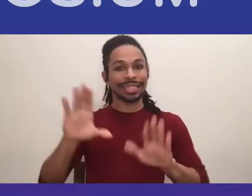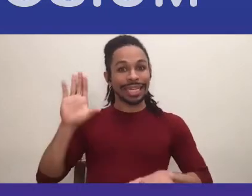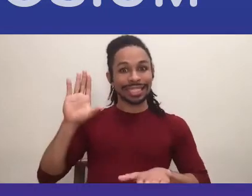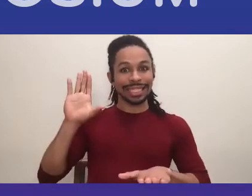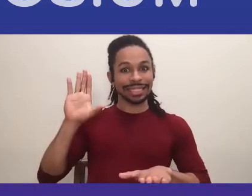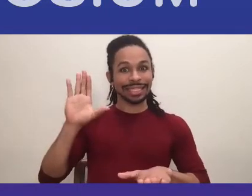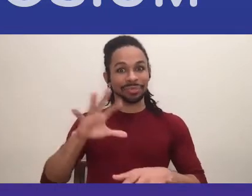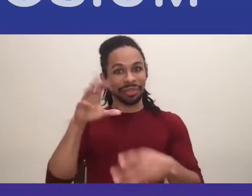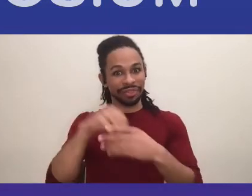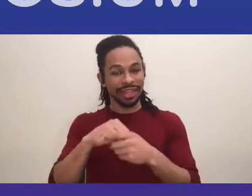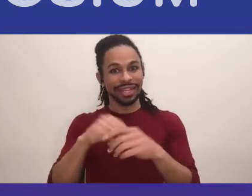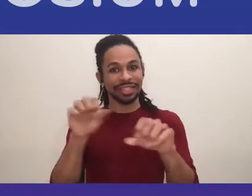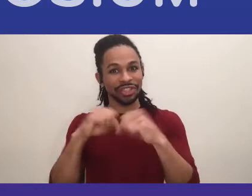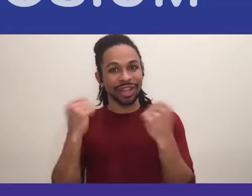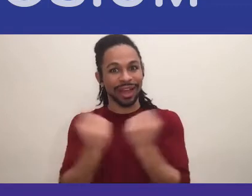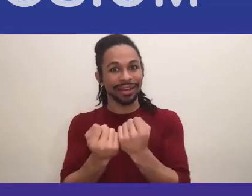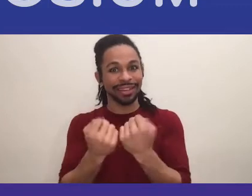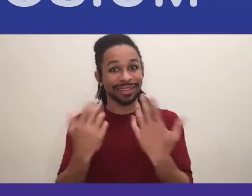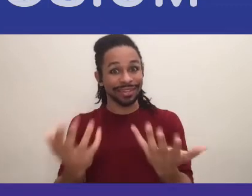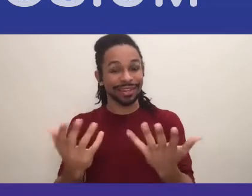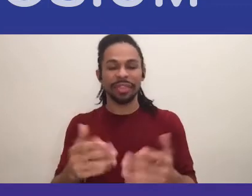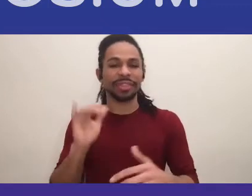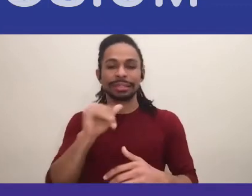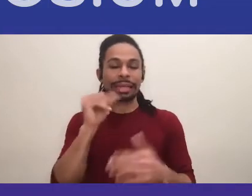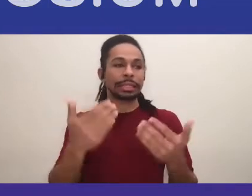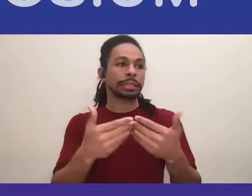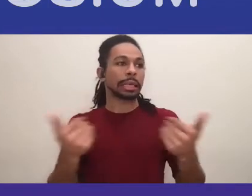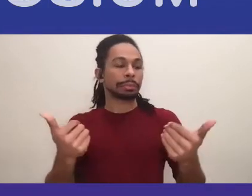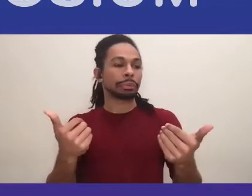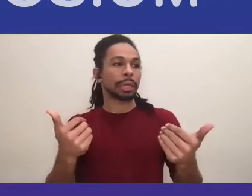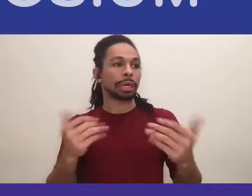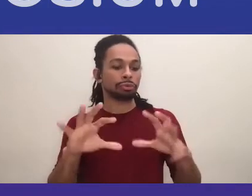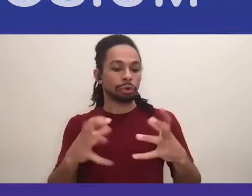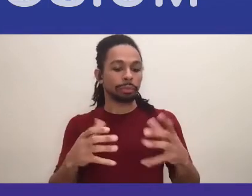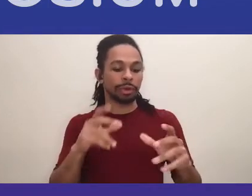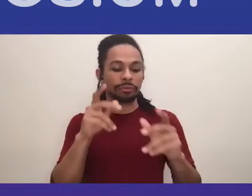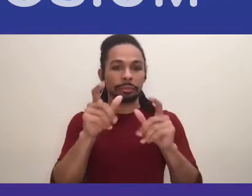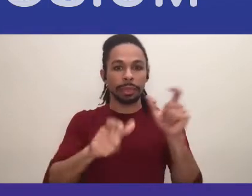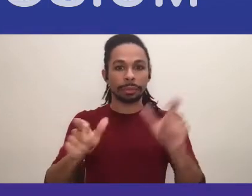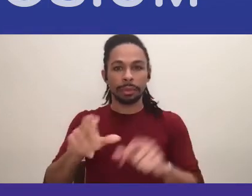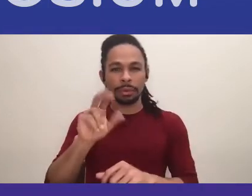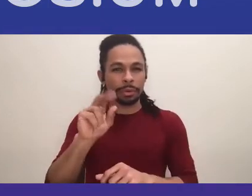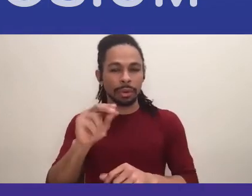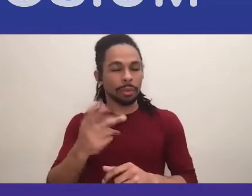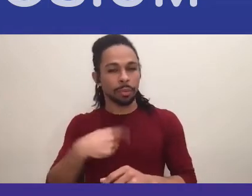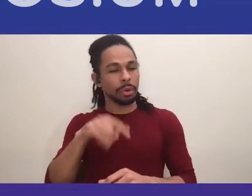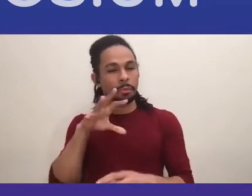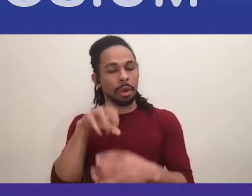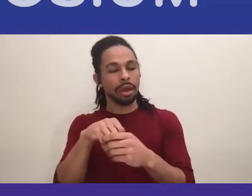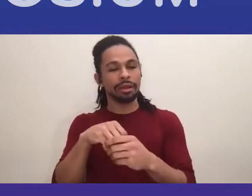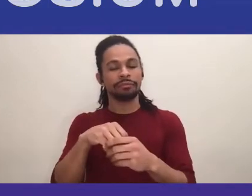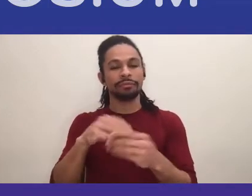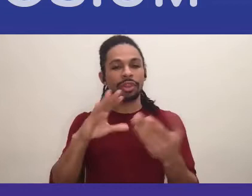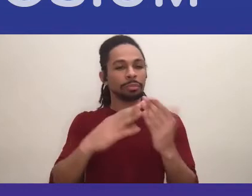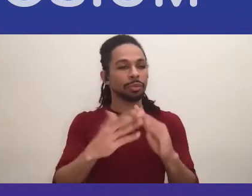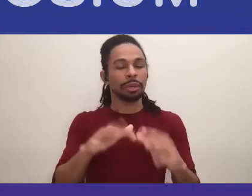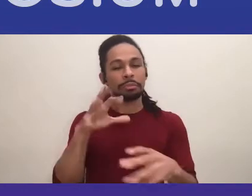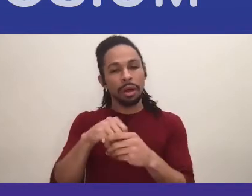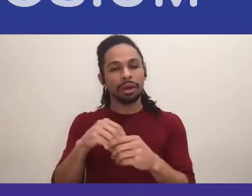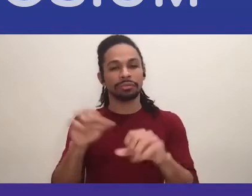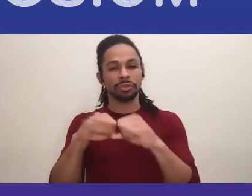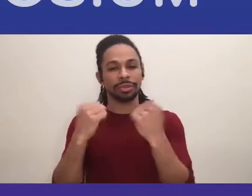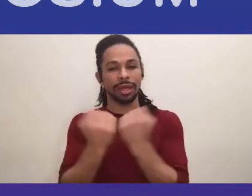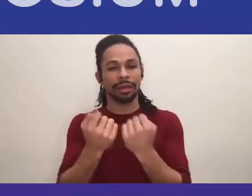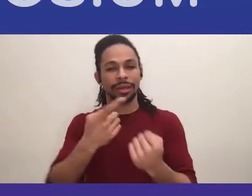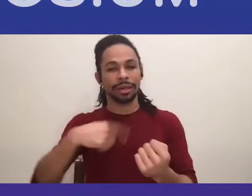with, we are part of a community and we are part of this society, and we have to,